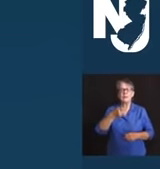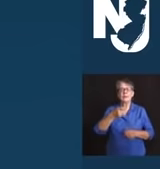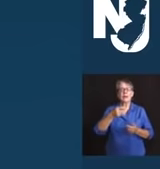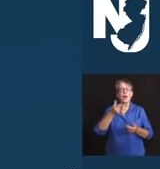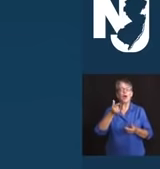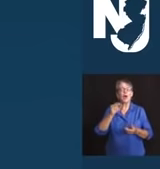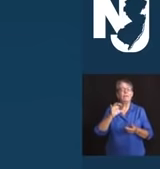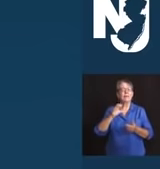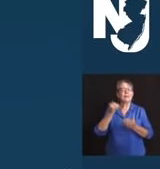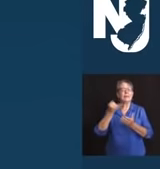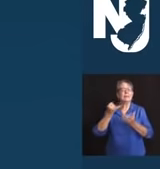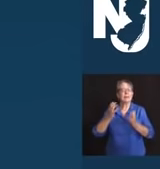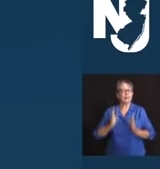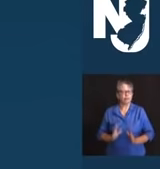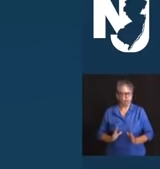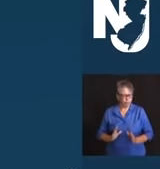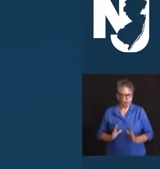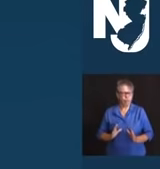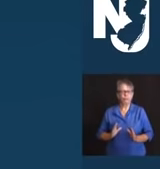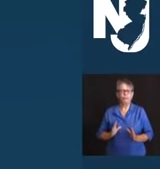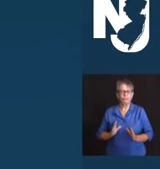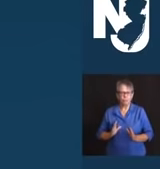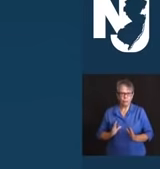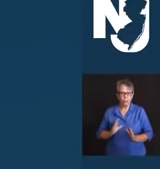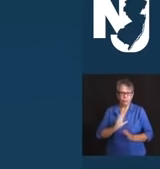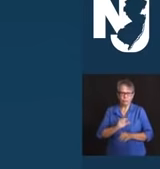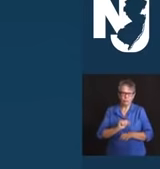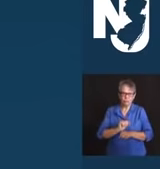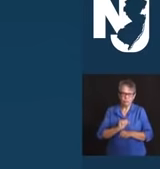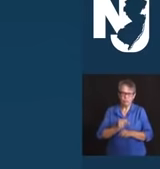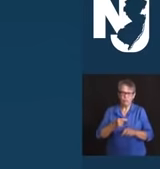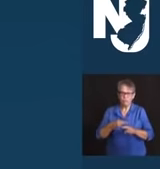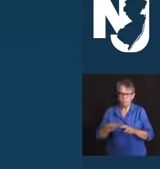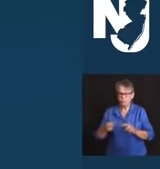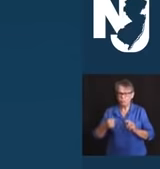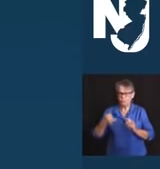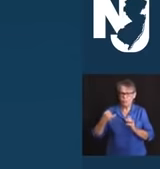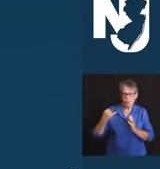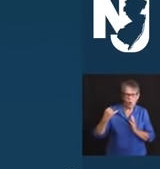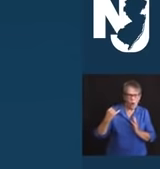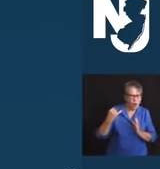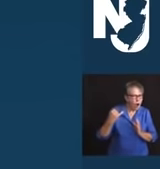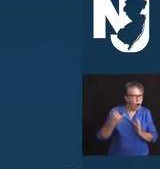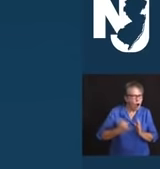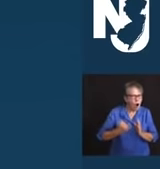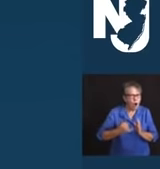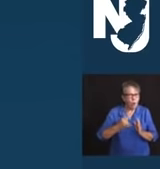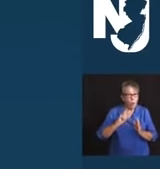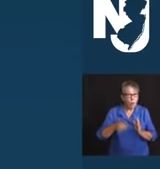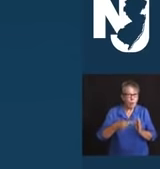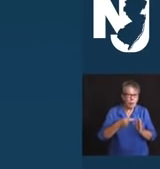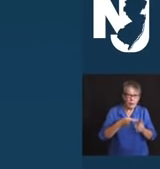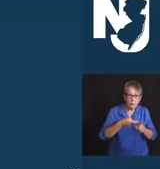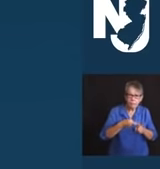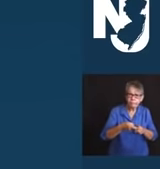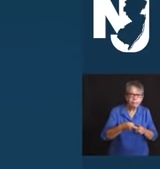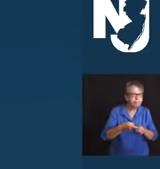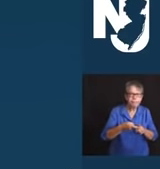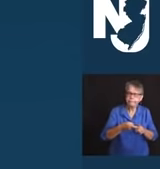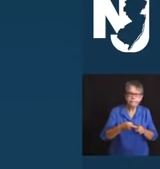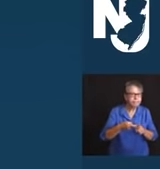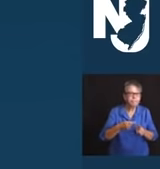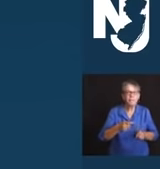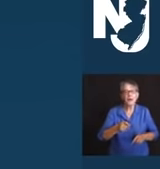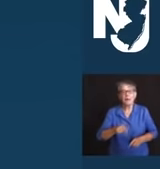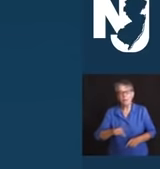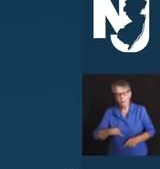pharmaceutical company Sanofi. But art wasn't just Cal's vocation. it was also his lifetime love, one he